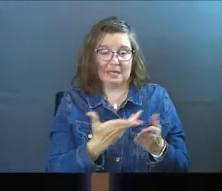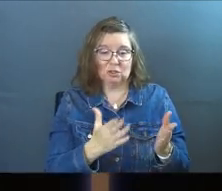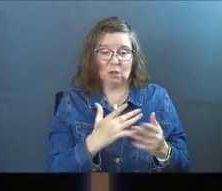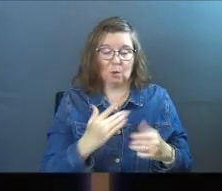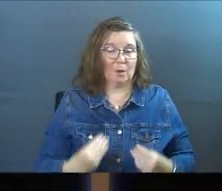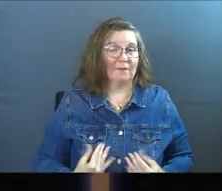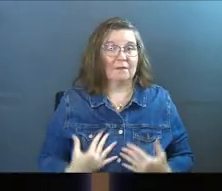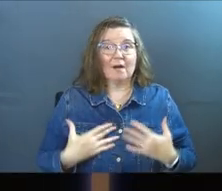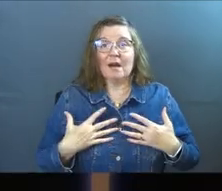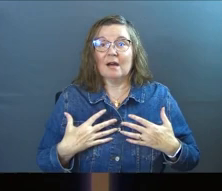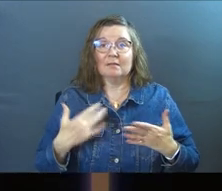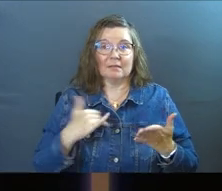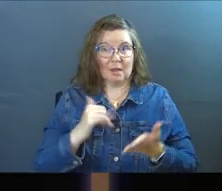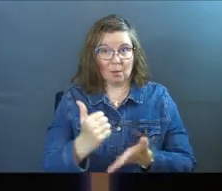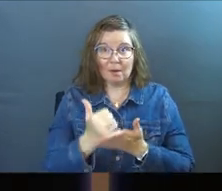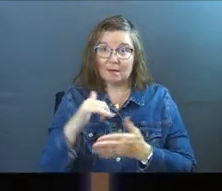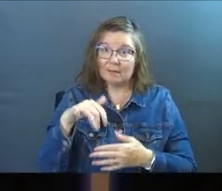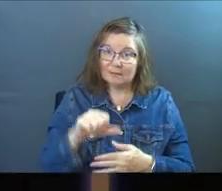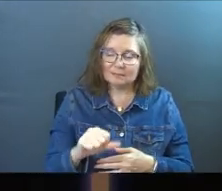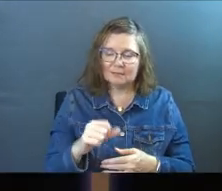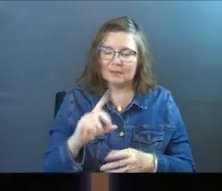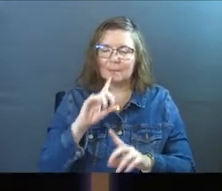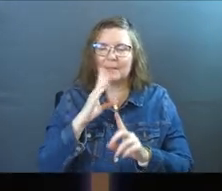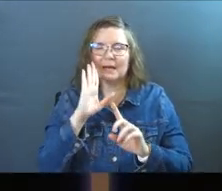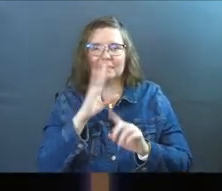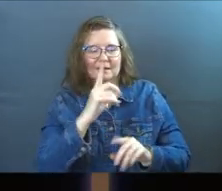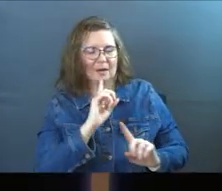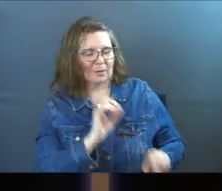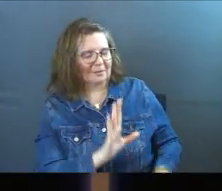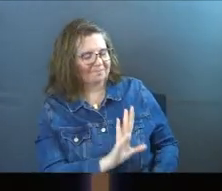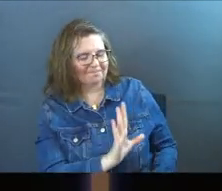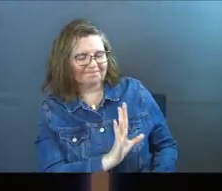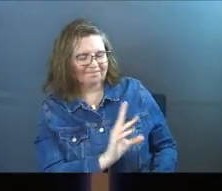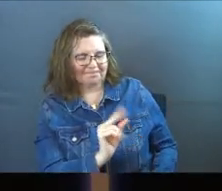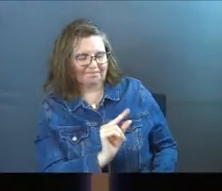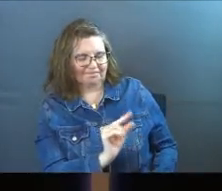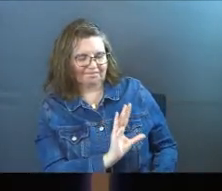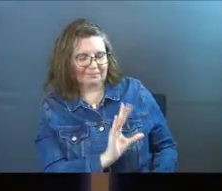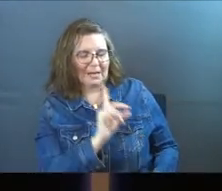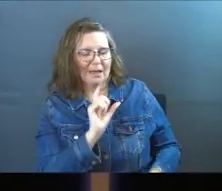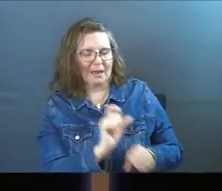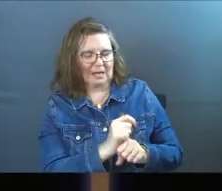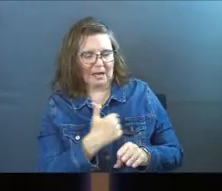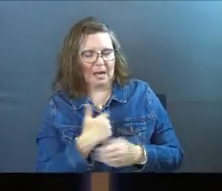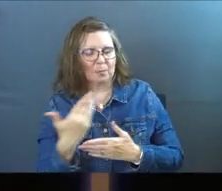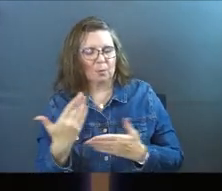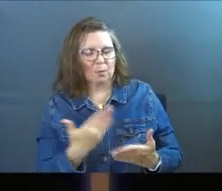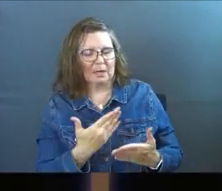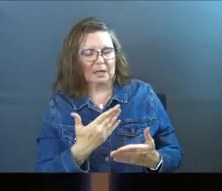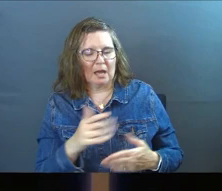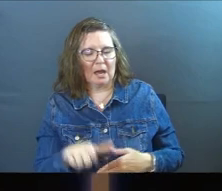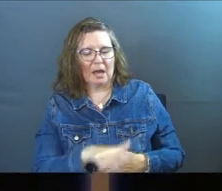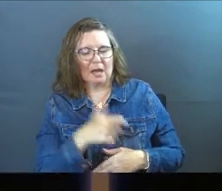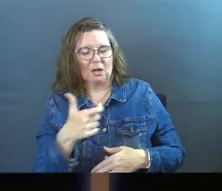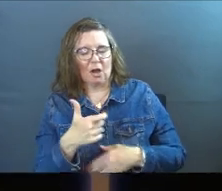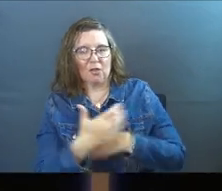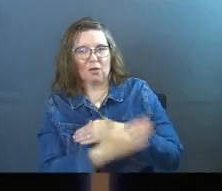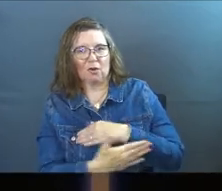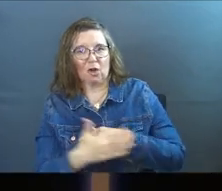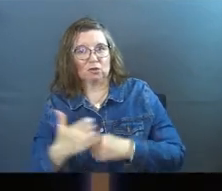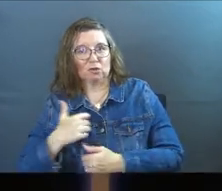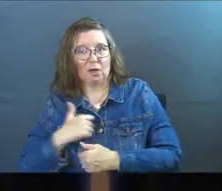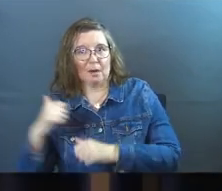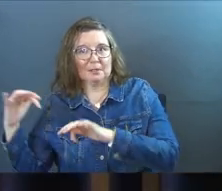nationwide revival. That would certainly help. God responds, and God says, none of those. Actually, I'm going to bring a foreign army